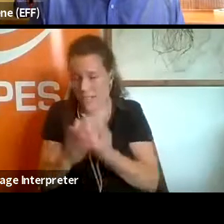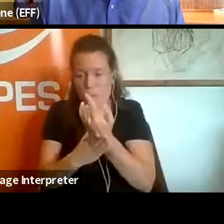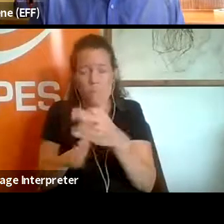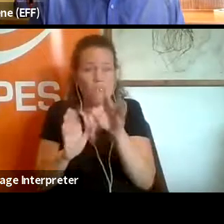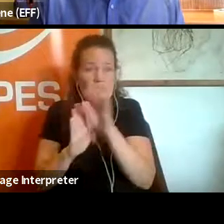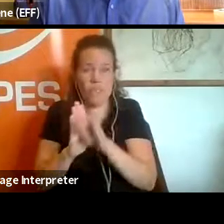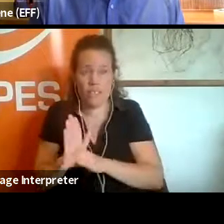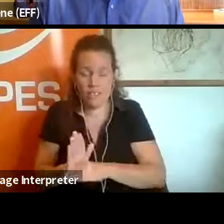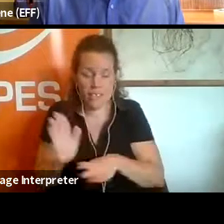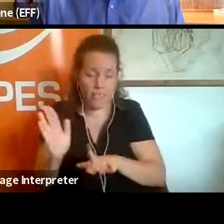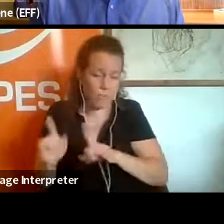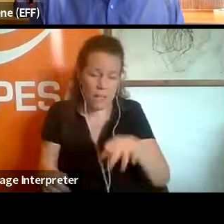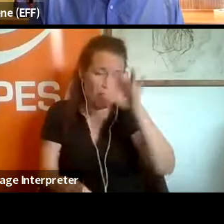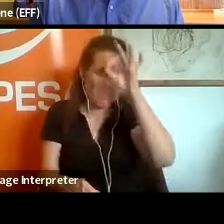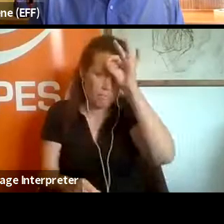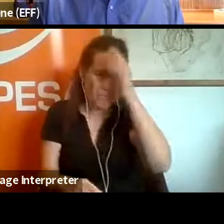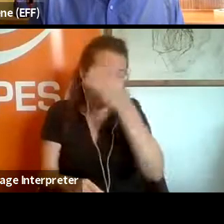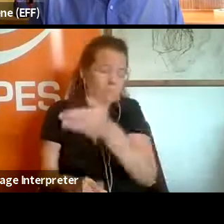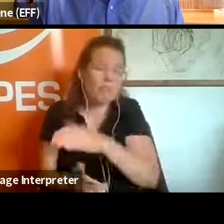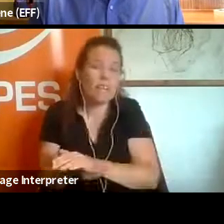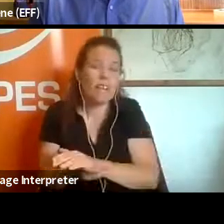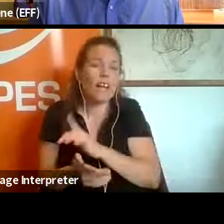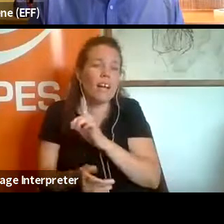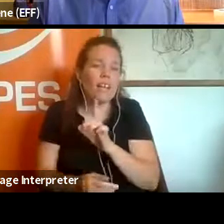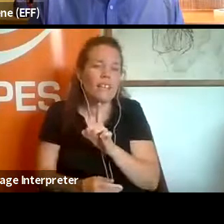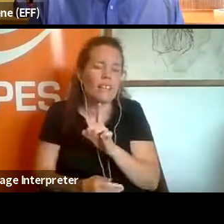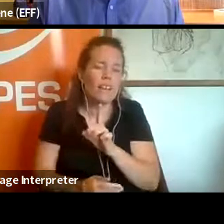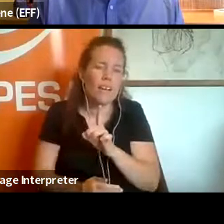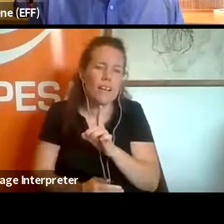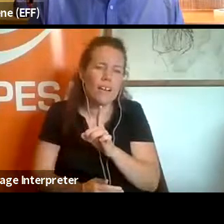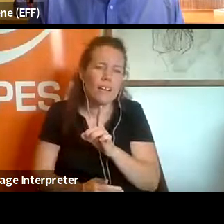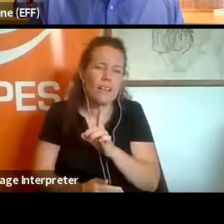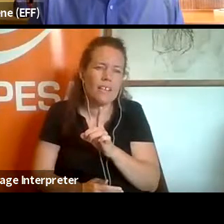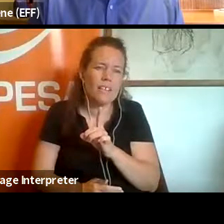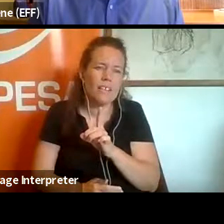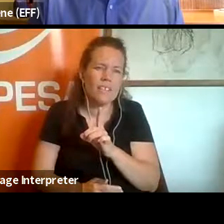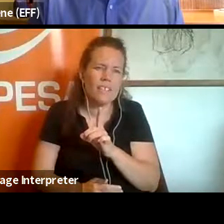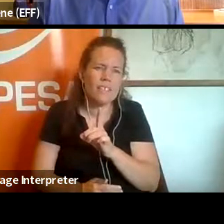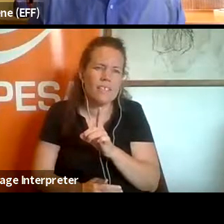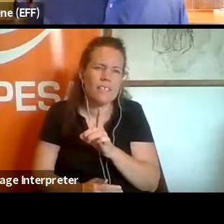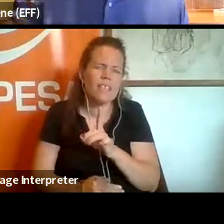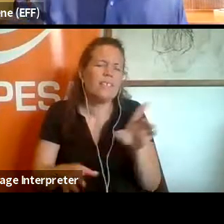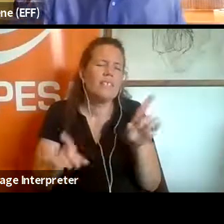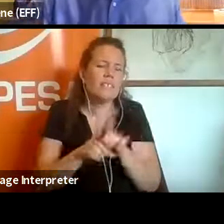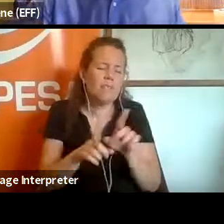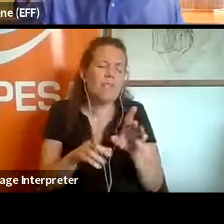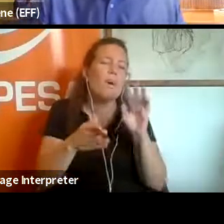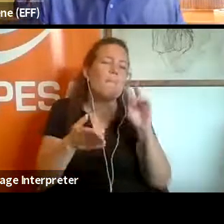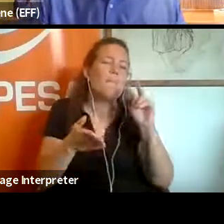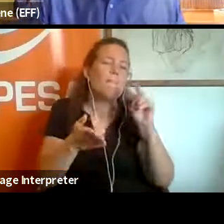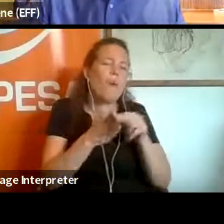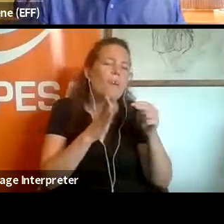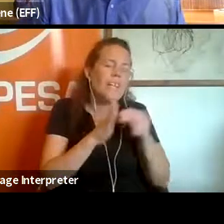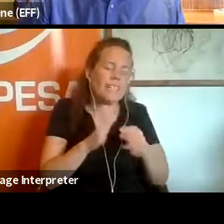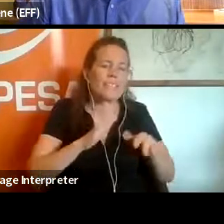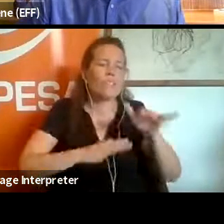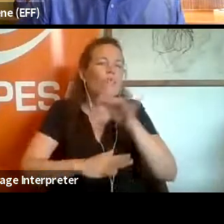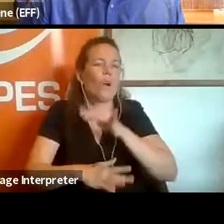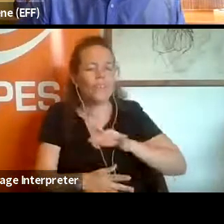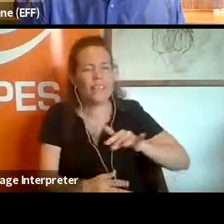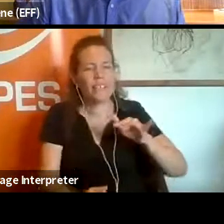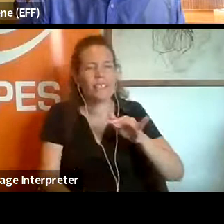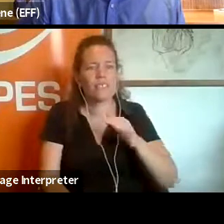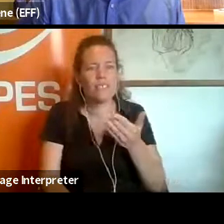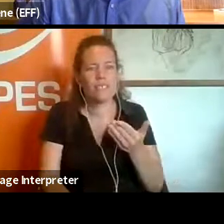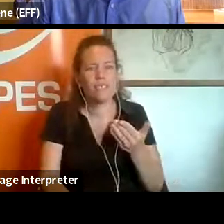regulations. And also I think Tomua said this about the political context as well,